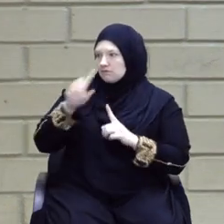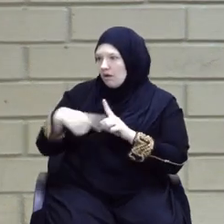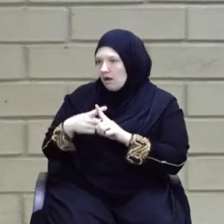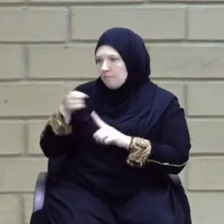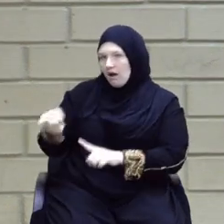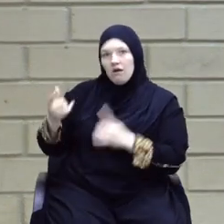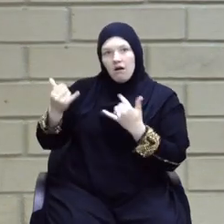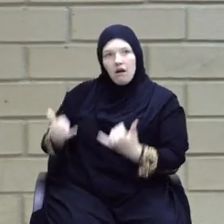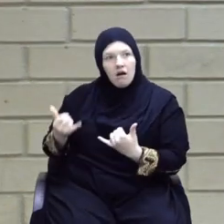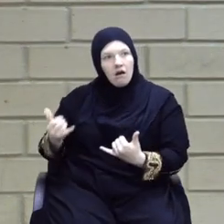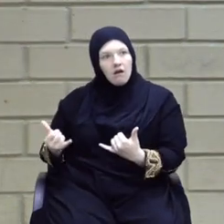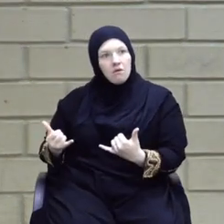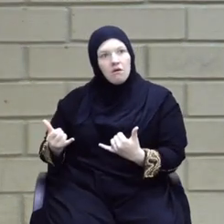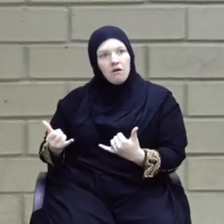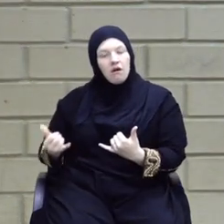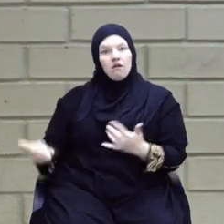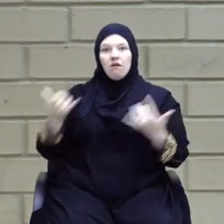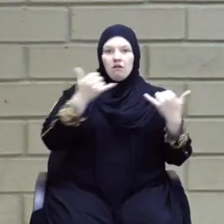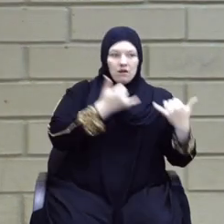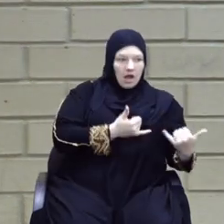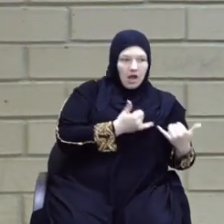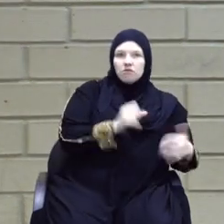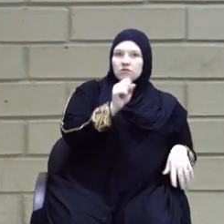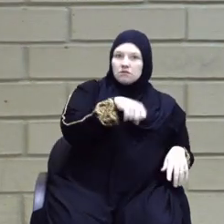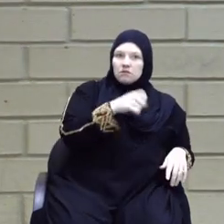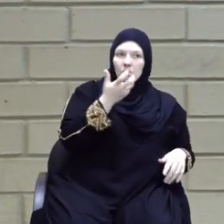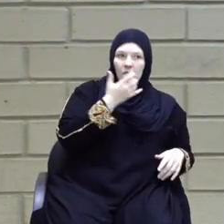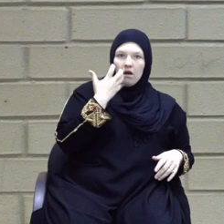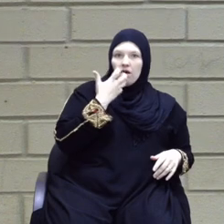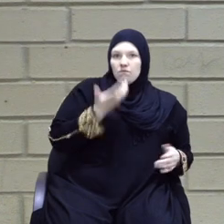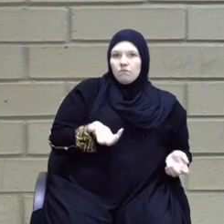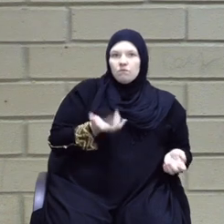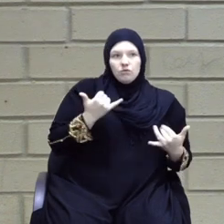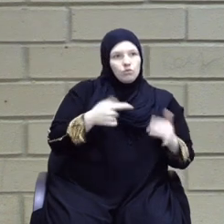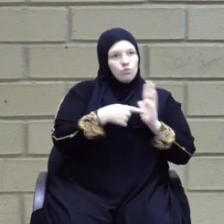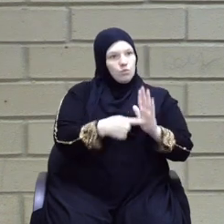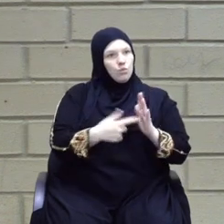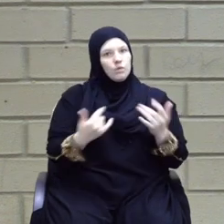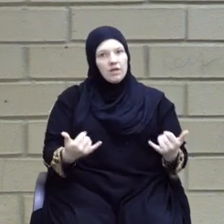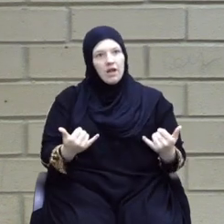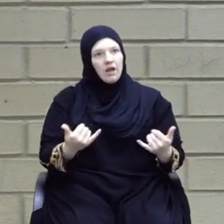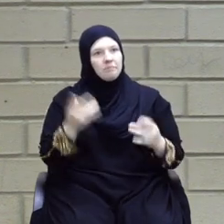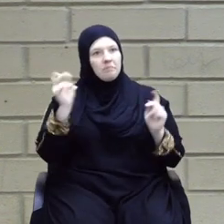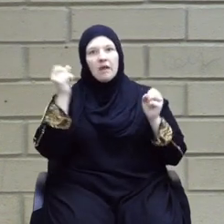period is the period that witnessed the